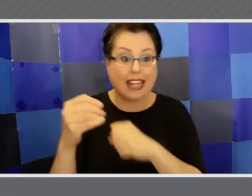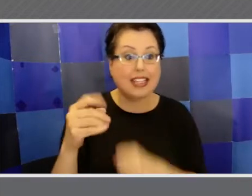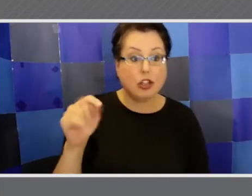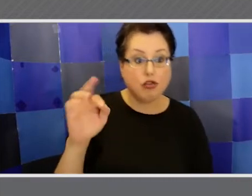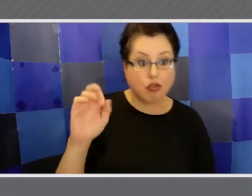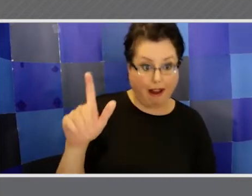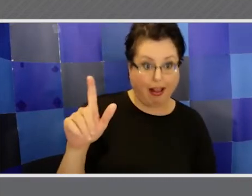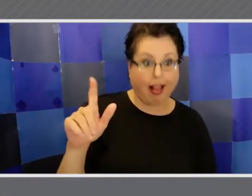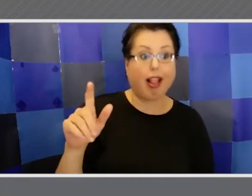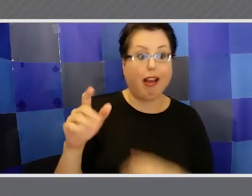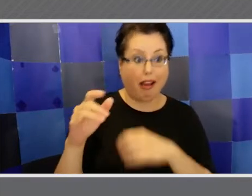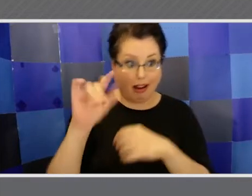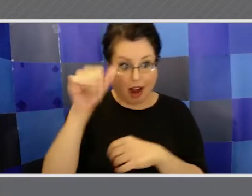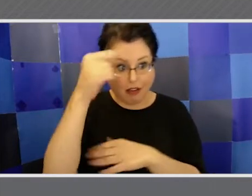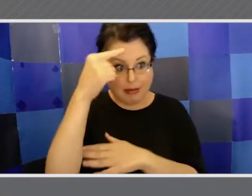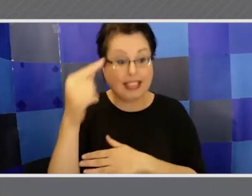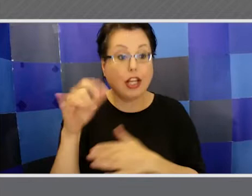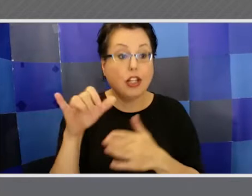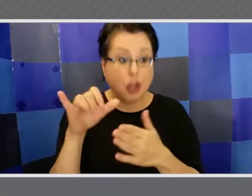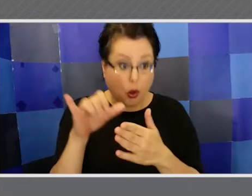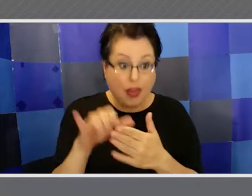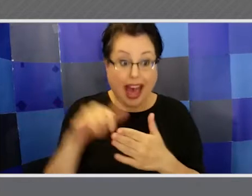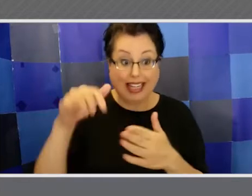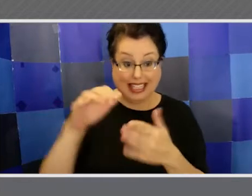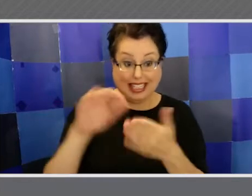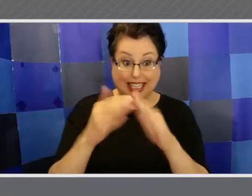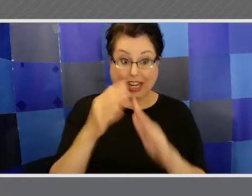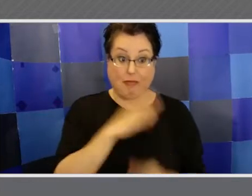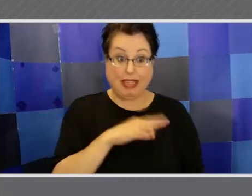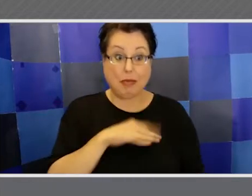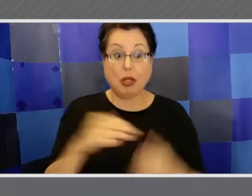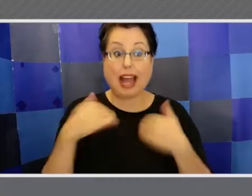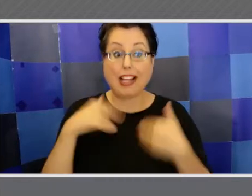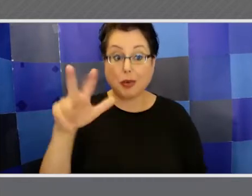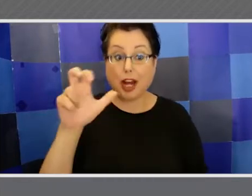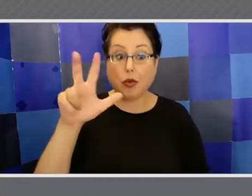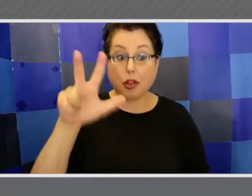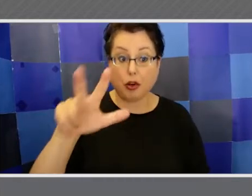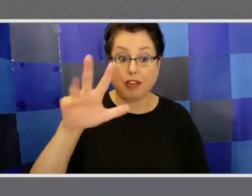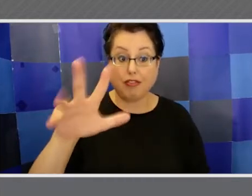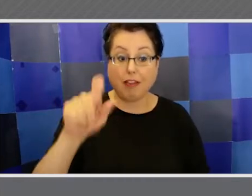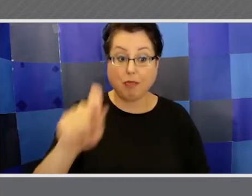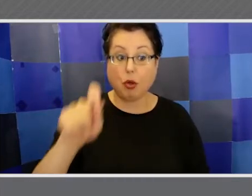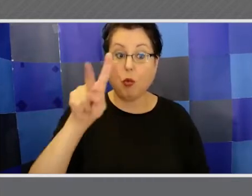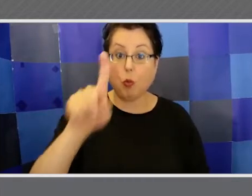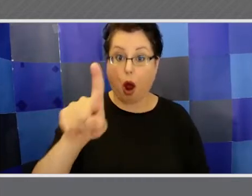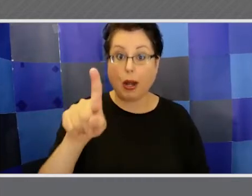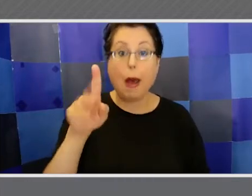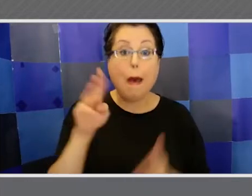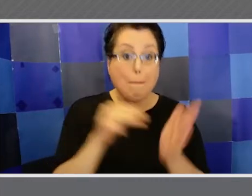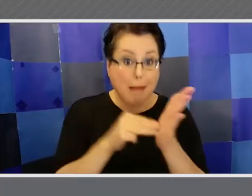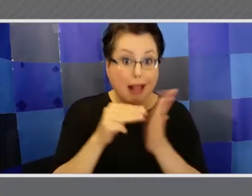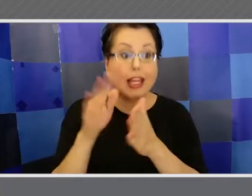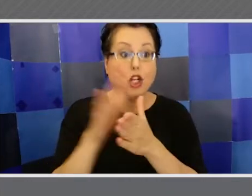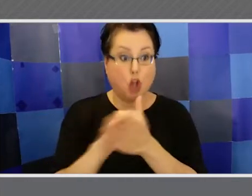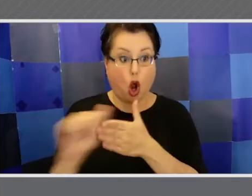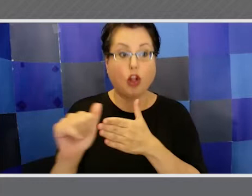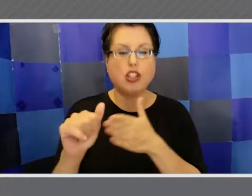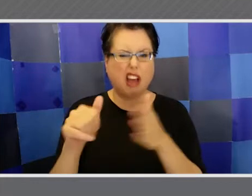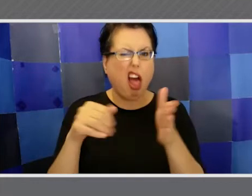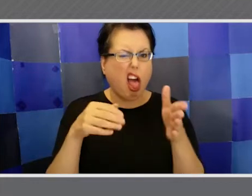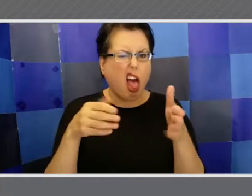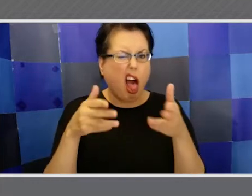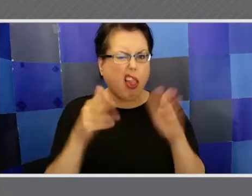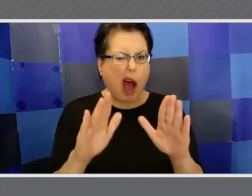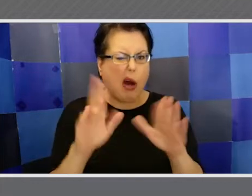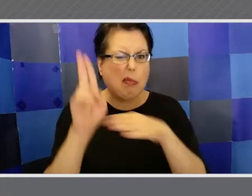So the city of Pittsburgh is pegged to receive $335.1 million. Allowable uses as referenced in the bill